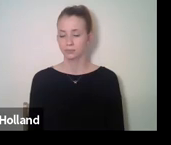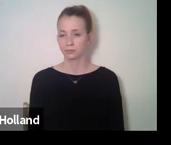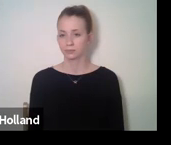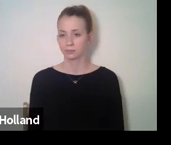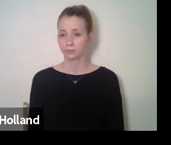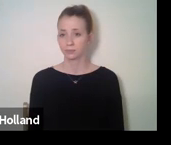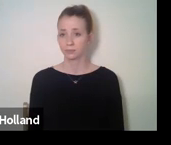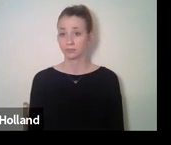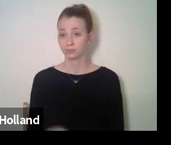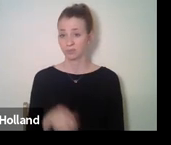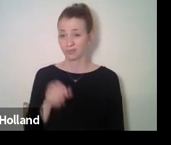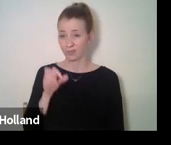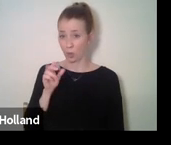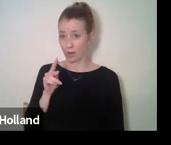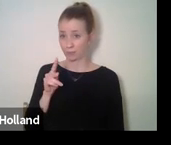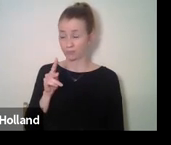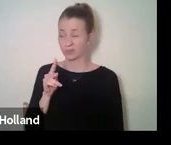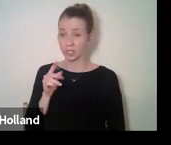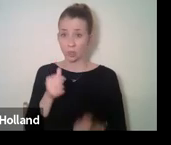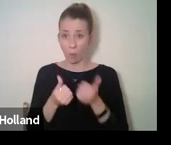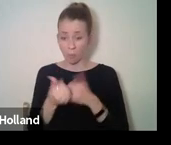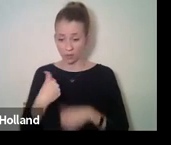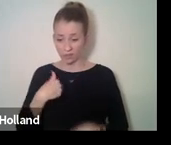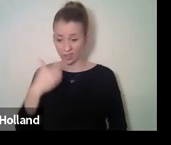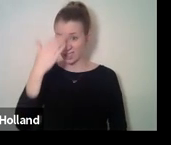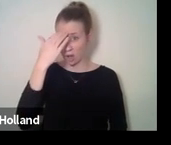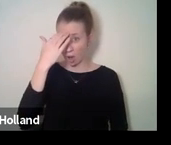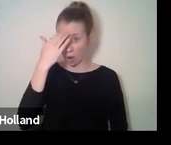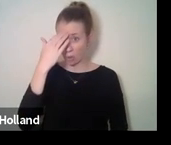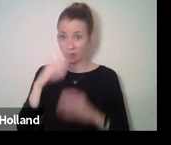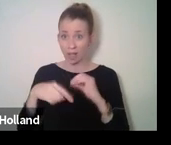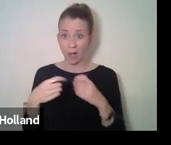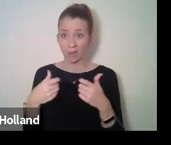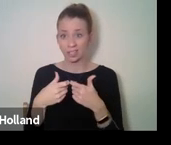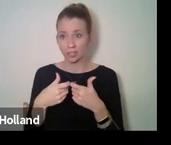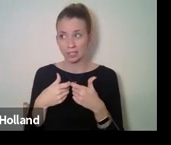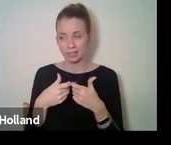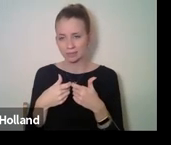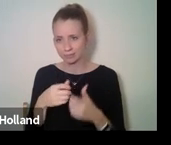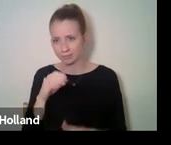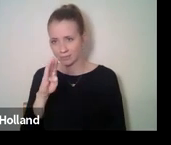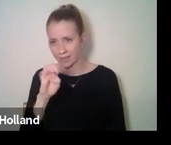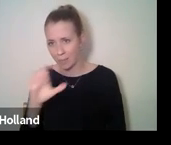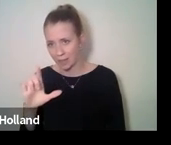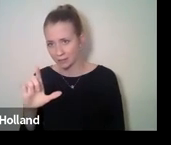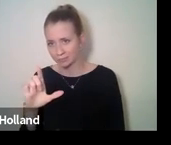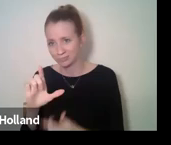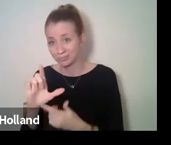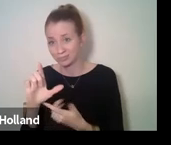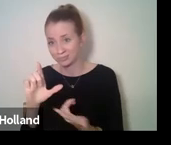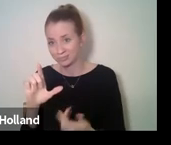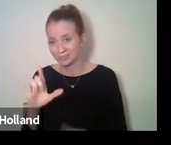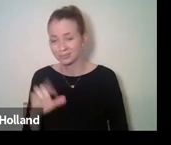The part of our electricity that most of us are familiar with, of course, is our bill. So if you look